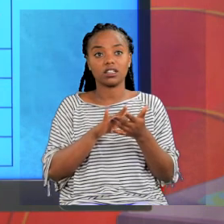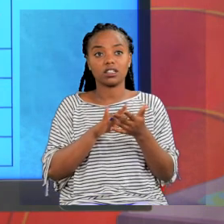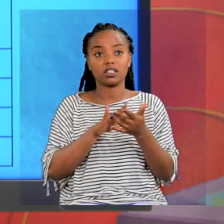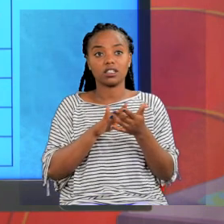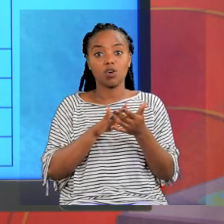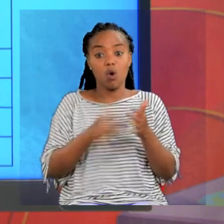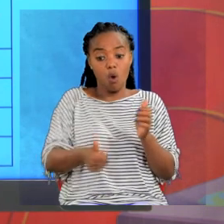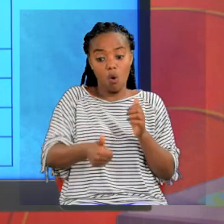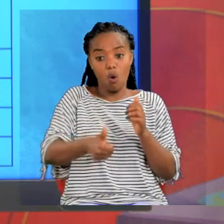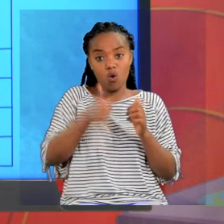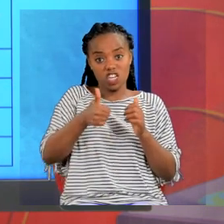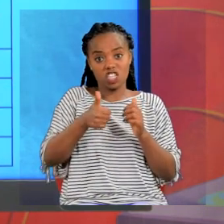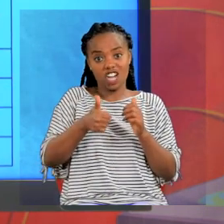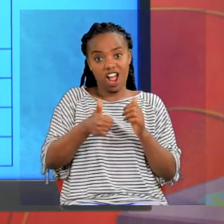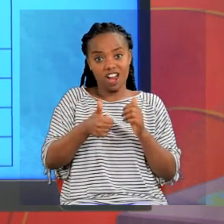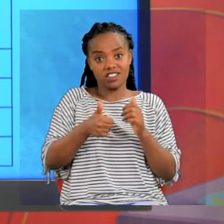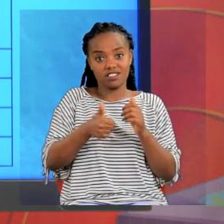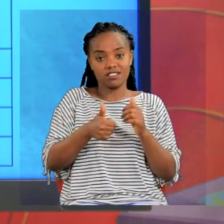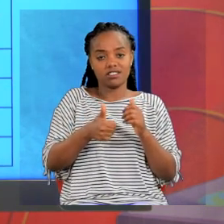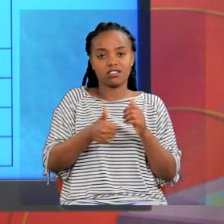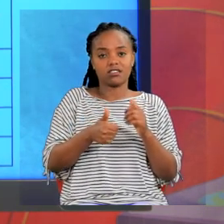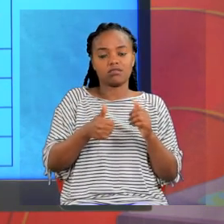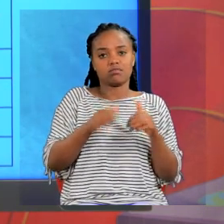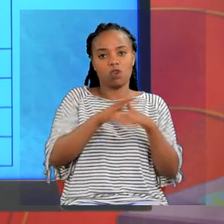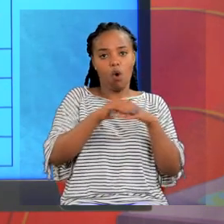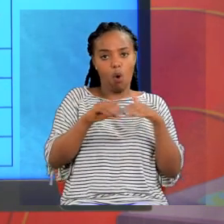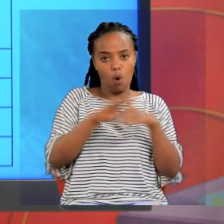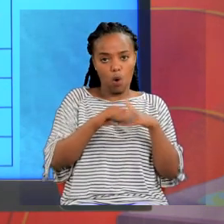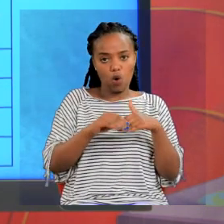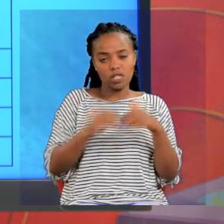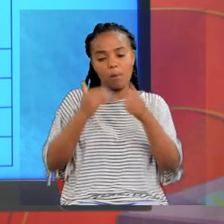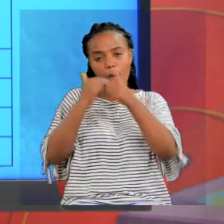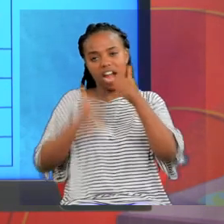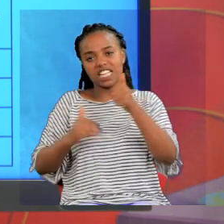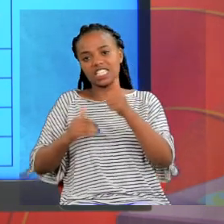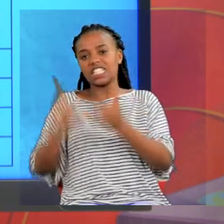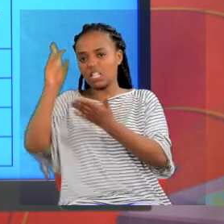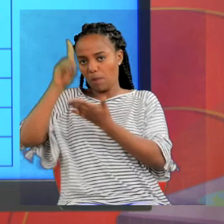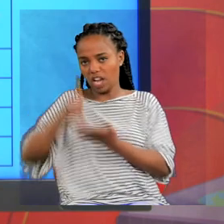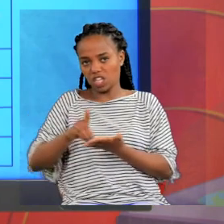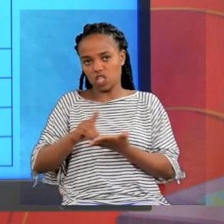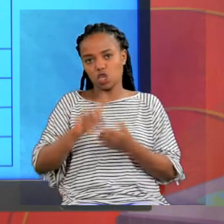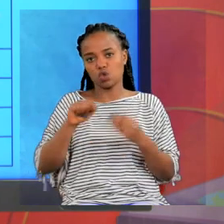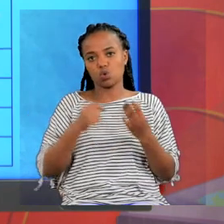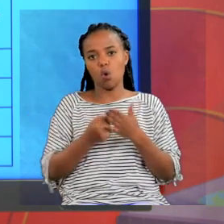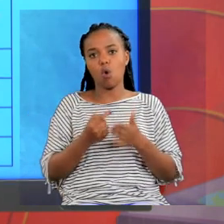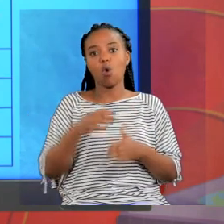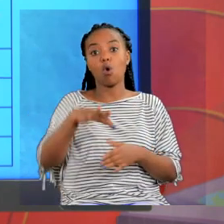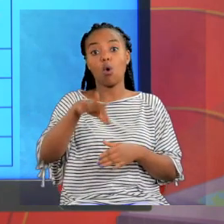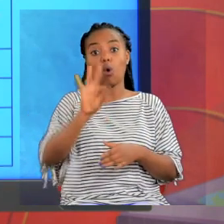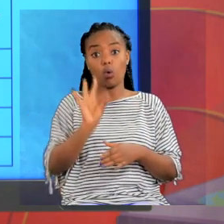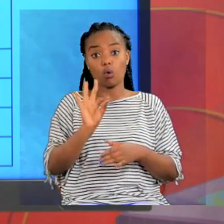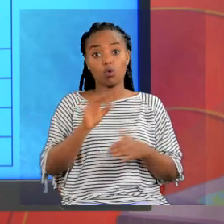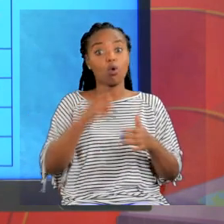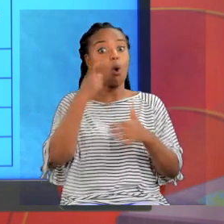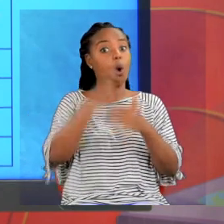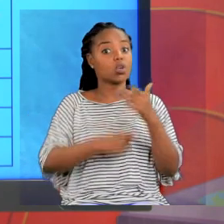the original cost minus the accumulated depreciation. So original cost it